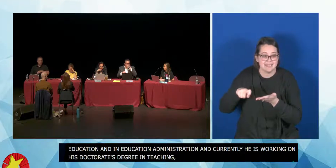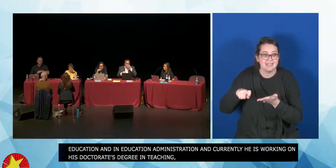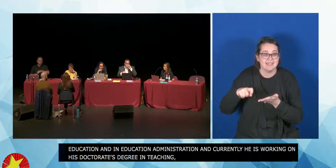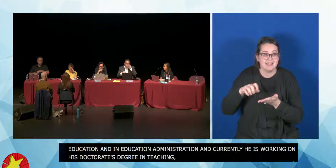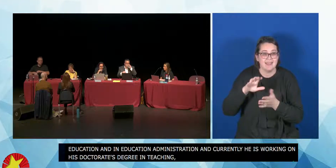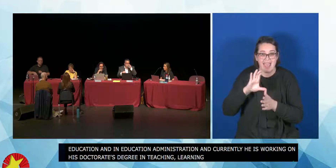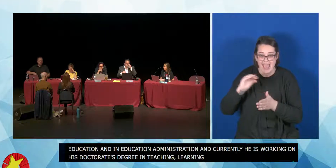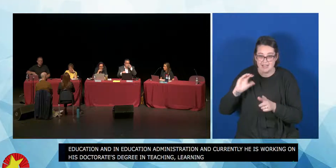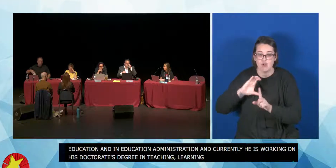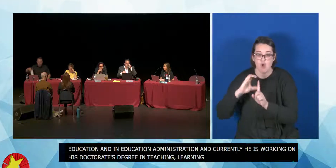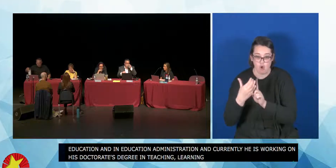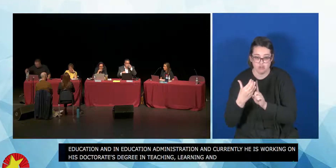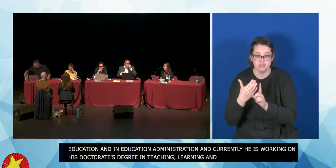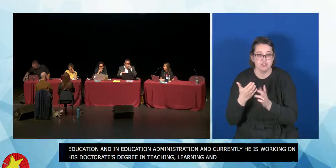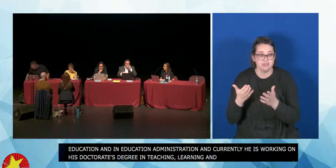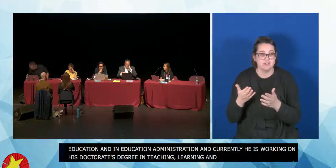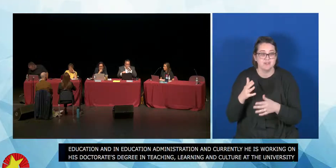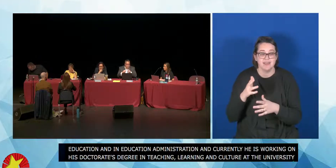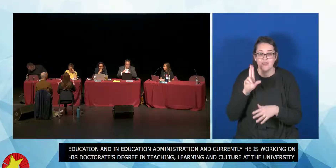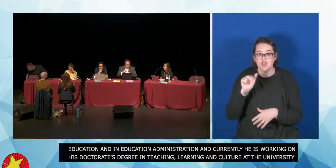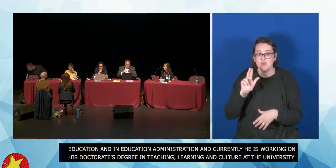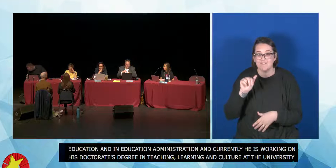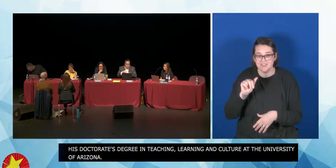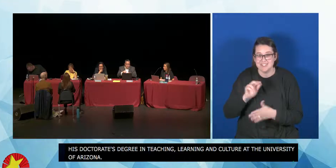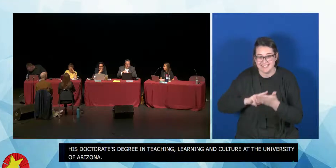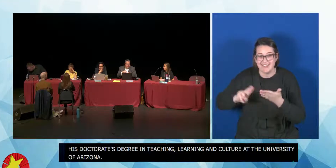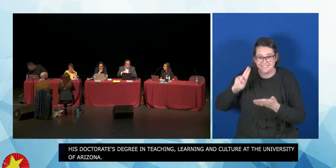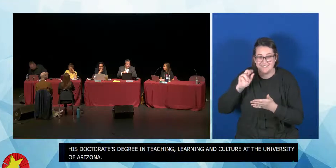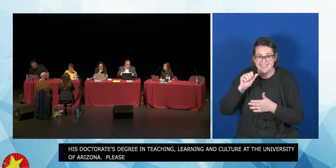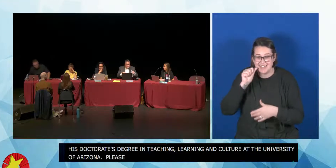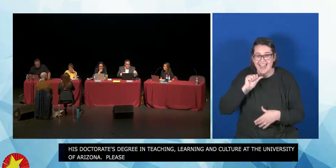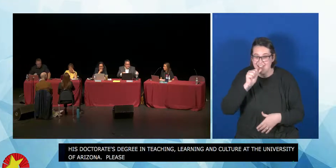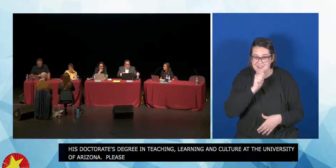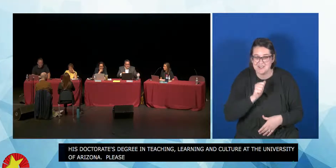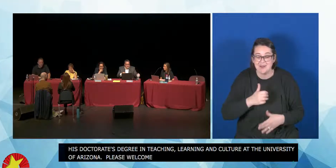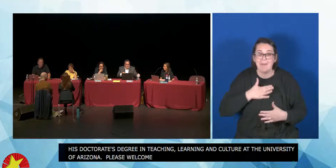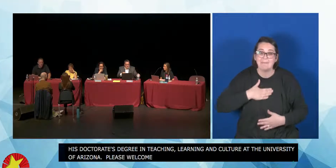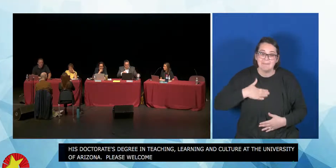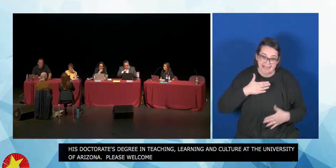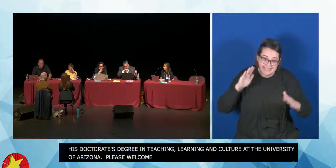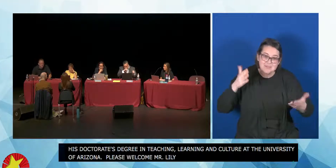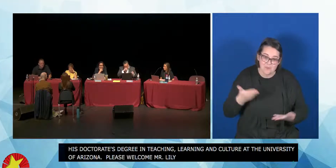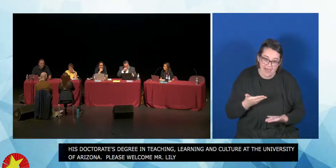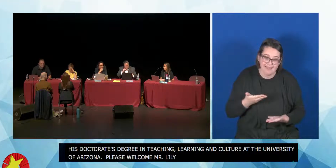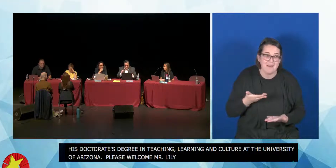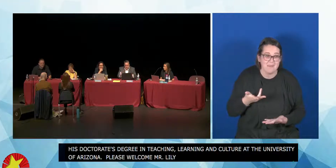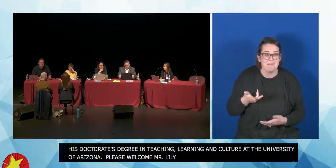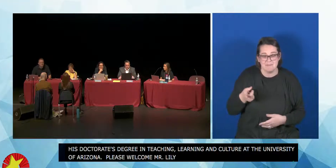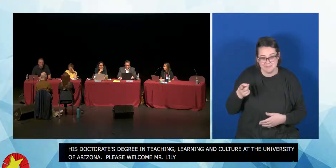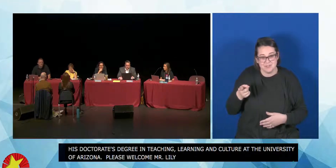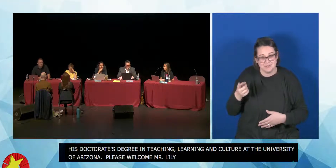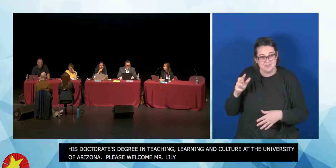Arizona. Please welcome Mr. Lilly to ASDB.